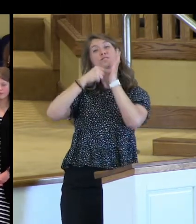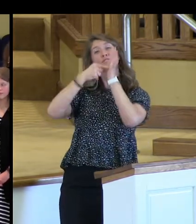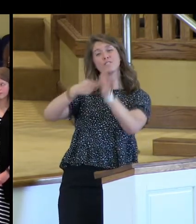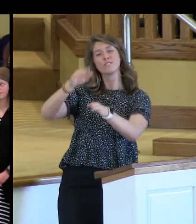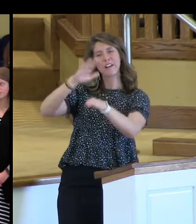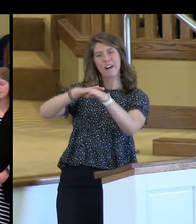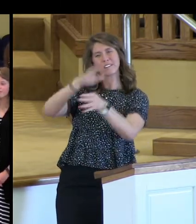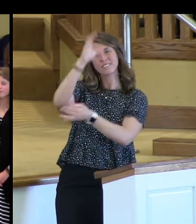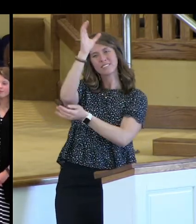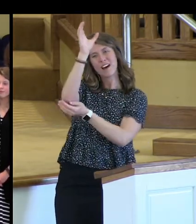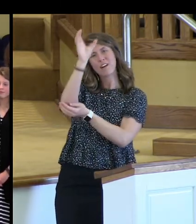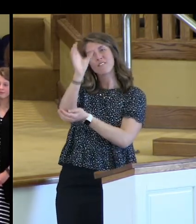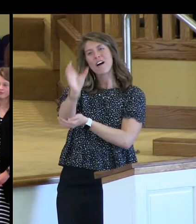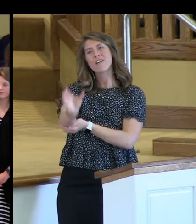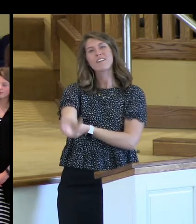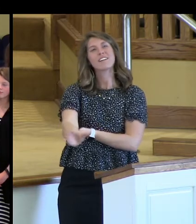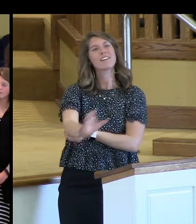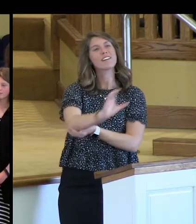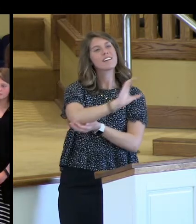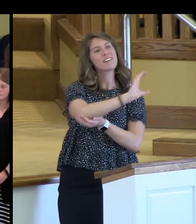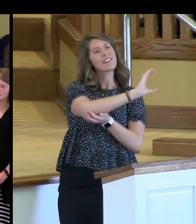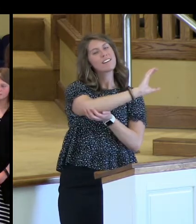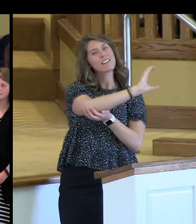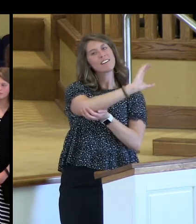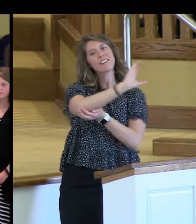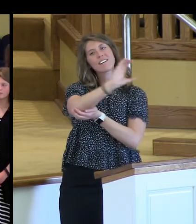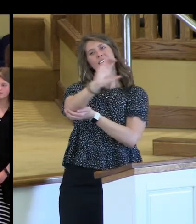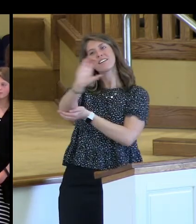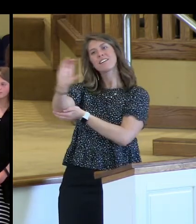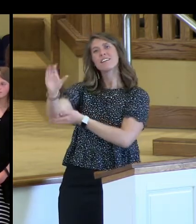a hill called Calvary.